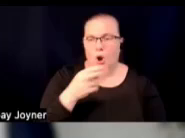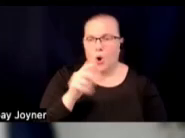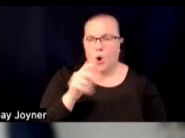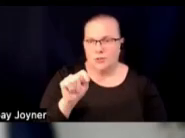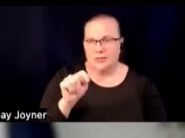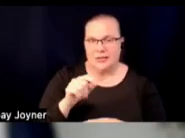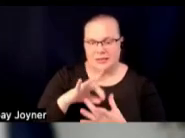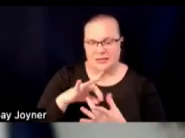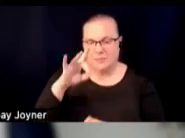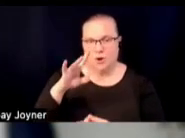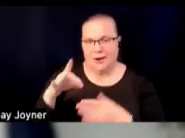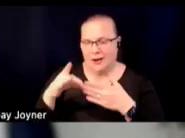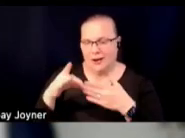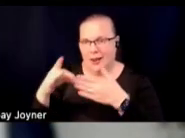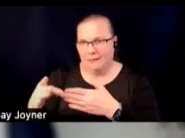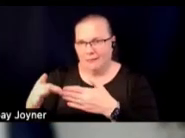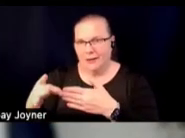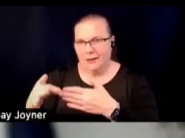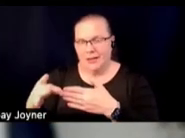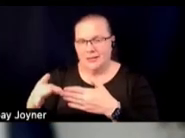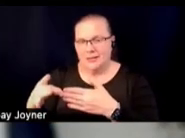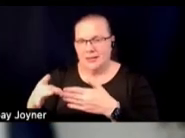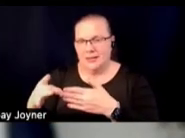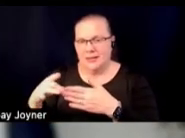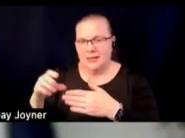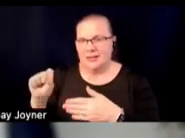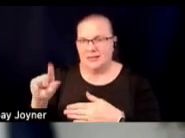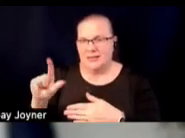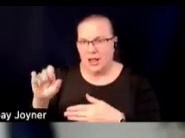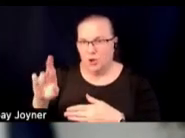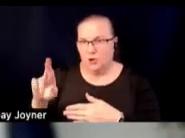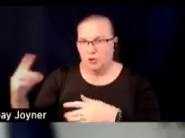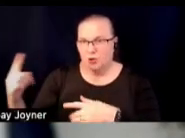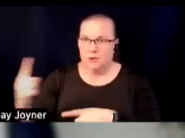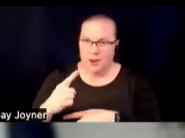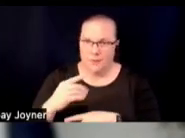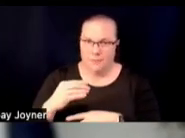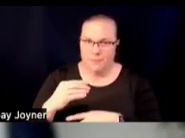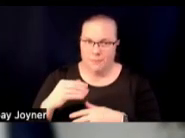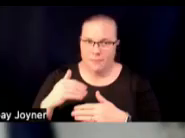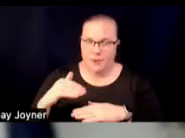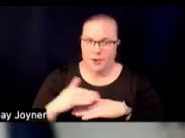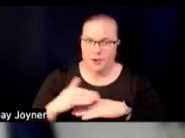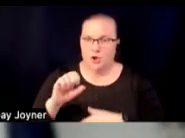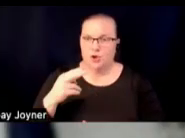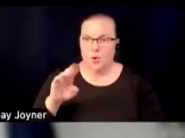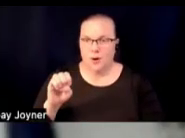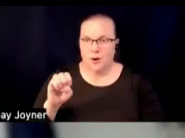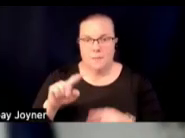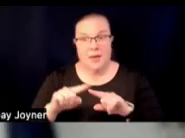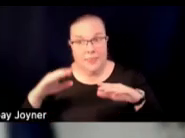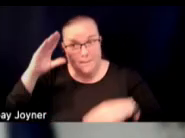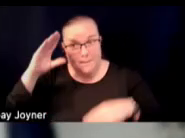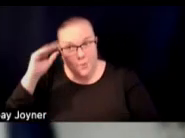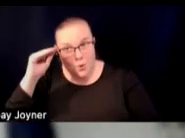helps sailors come ashore. And this little boy is one of the only people that can see him. Because I like